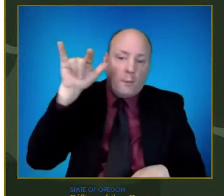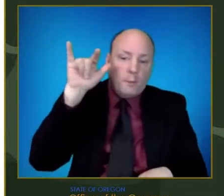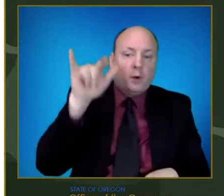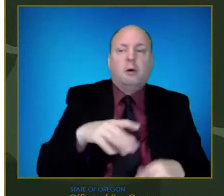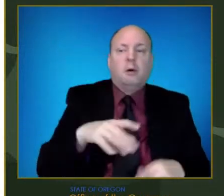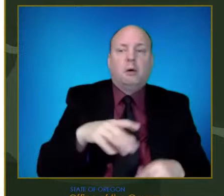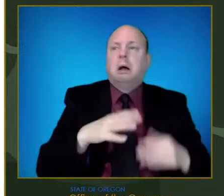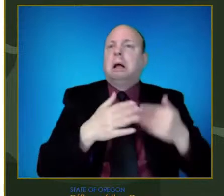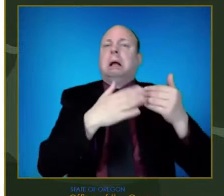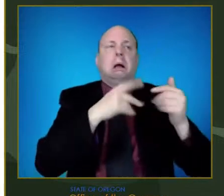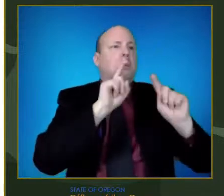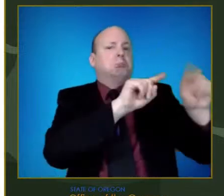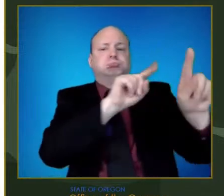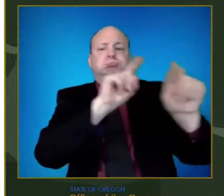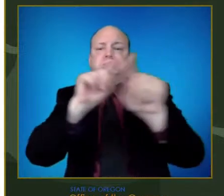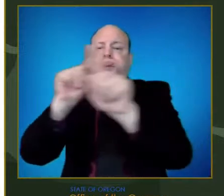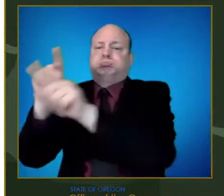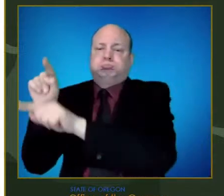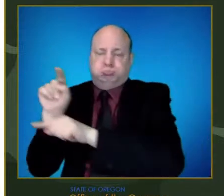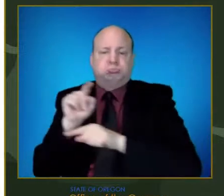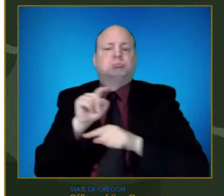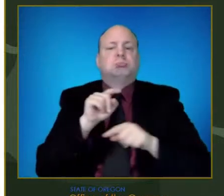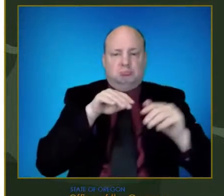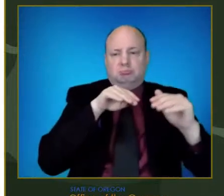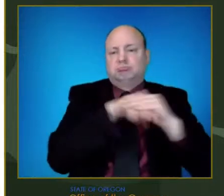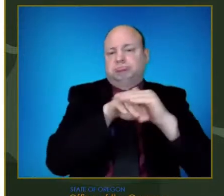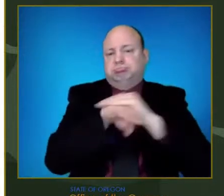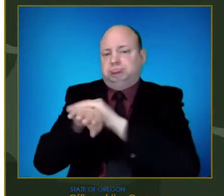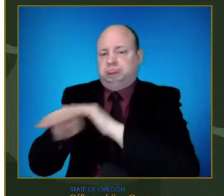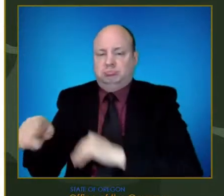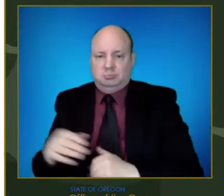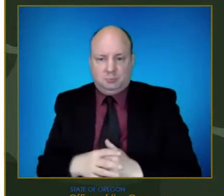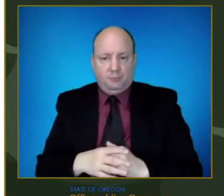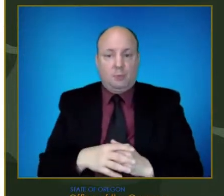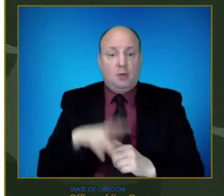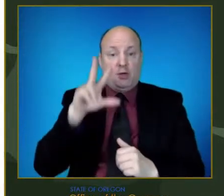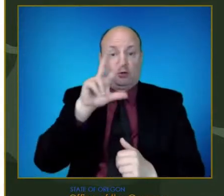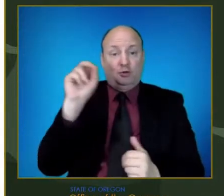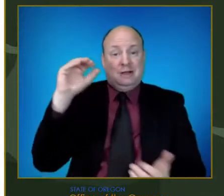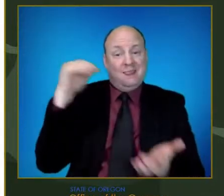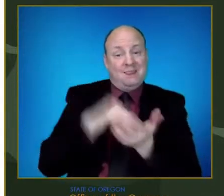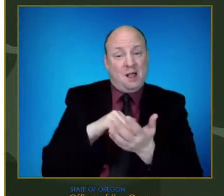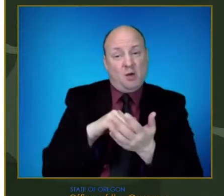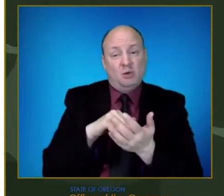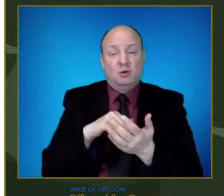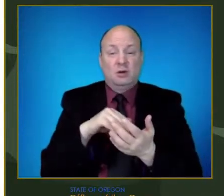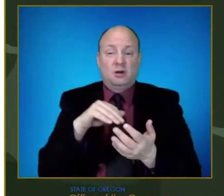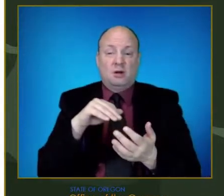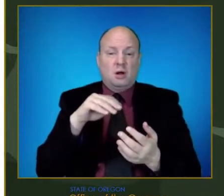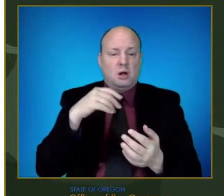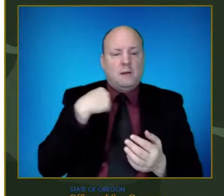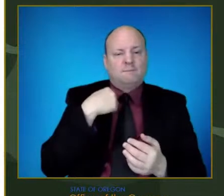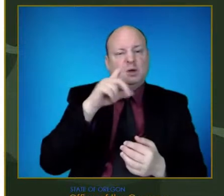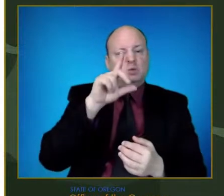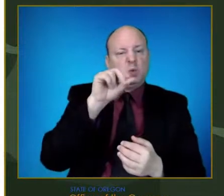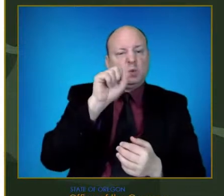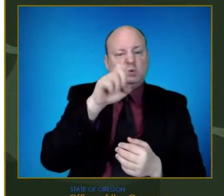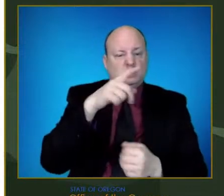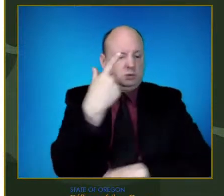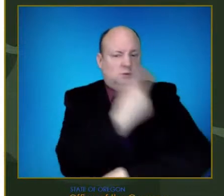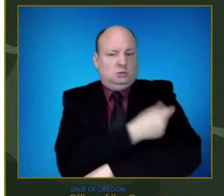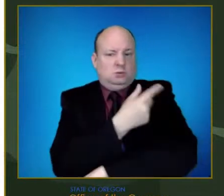increased more than 3,000 doses per day to more than 30,000 doses. We've also seen days in the past week in which Oregon